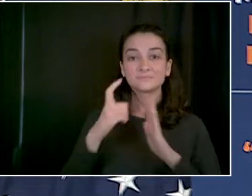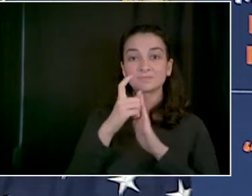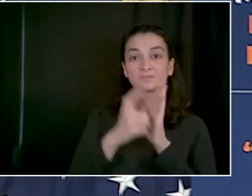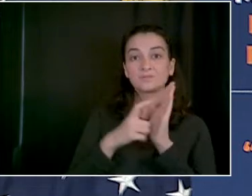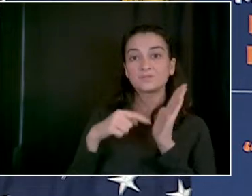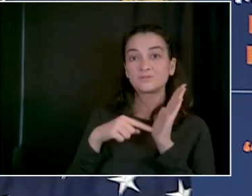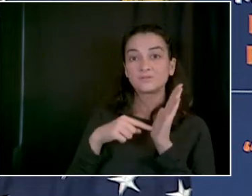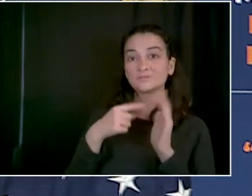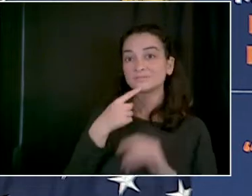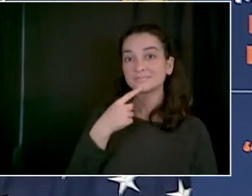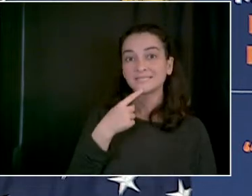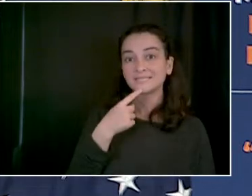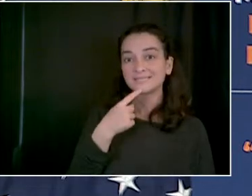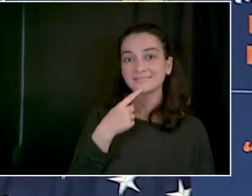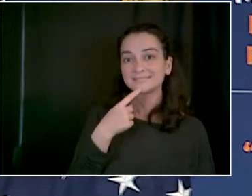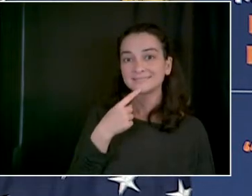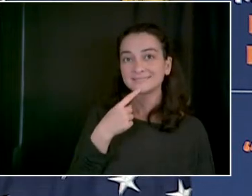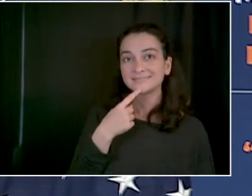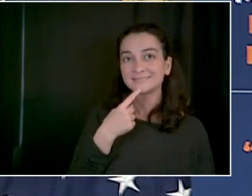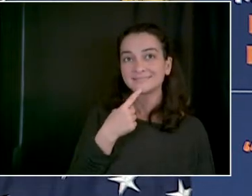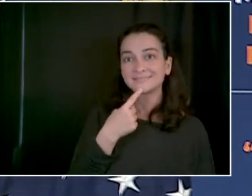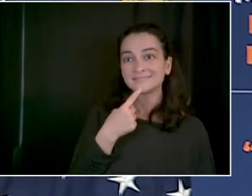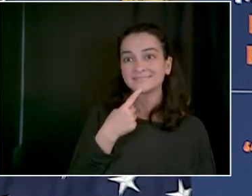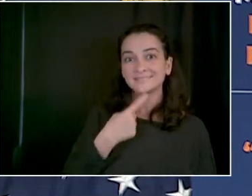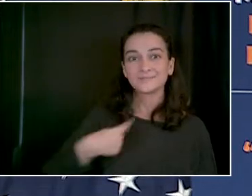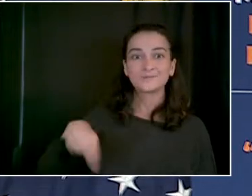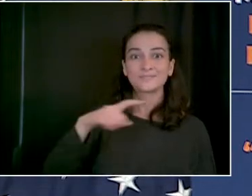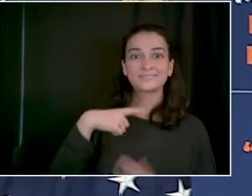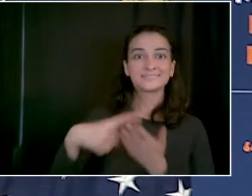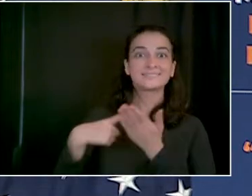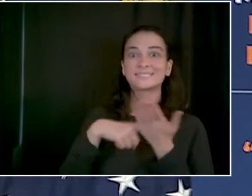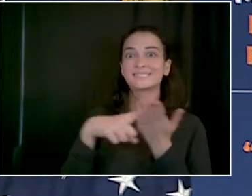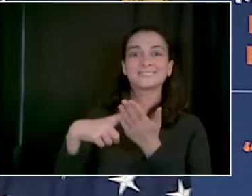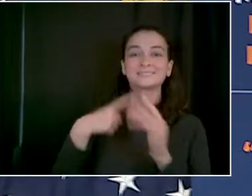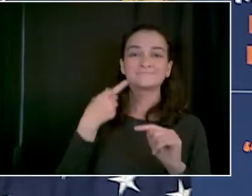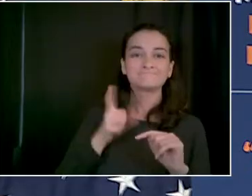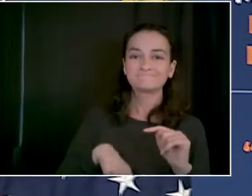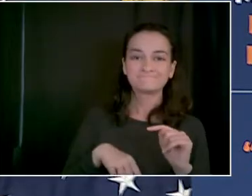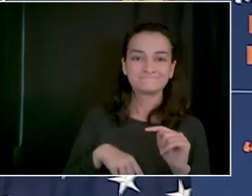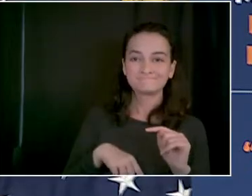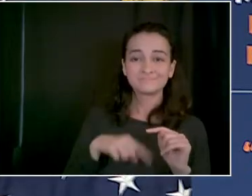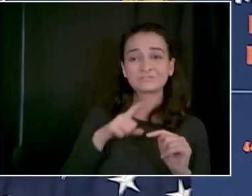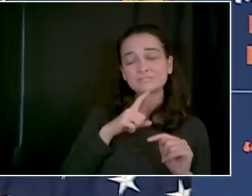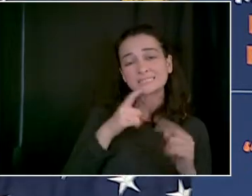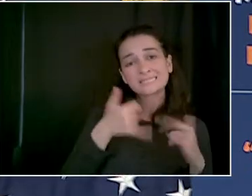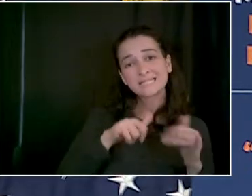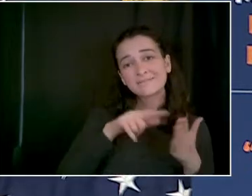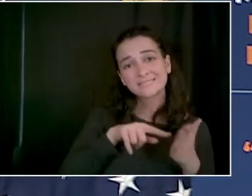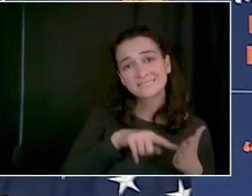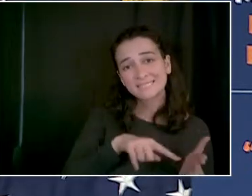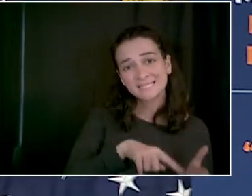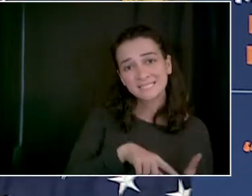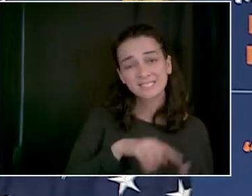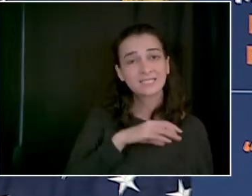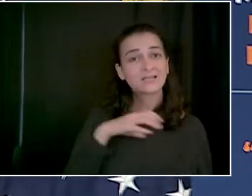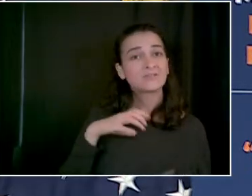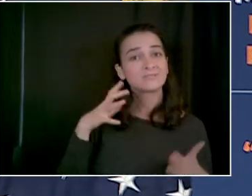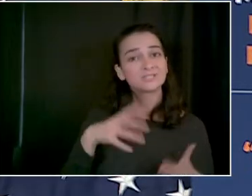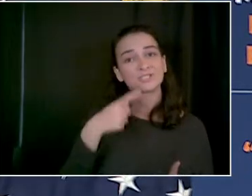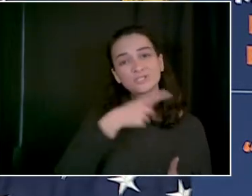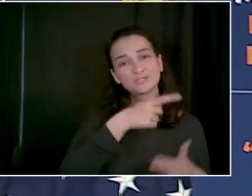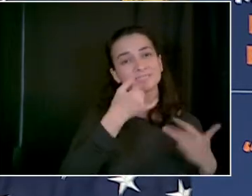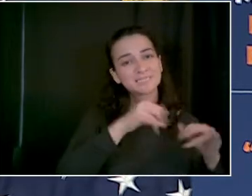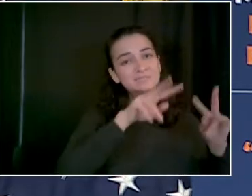law, but I'm going to follow that law. And the commissioner is doing those reviews to make sure that if someone did something improper or